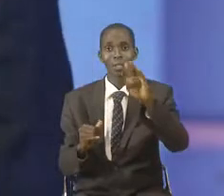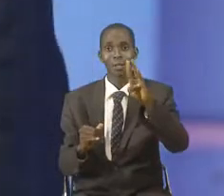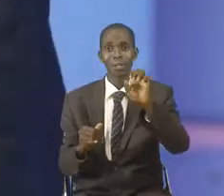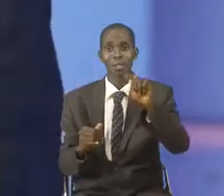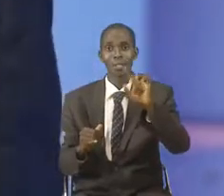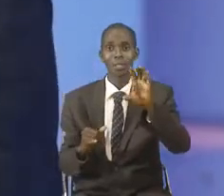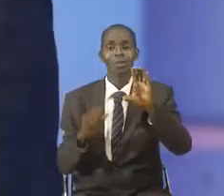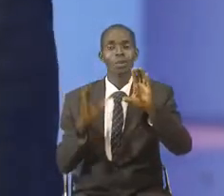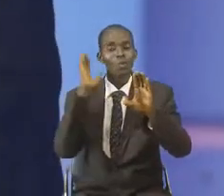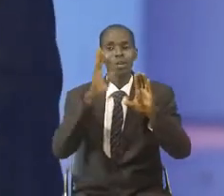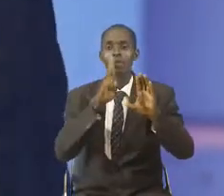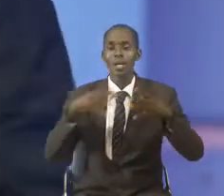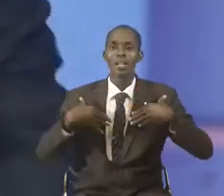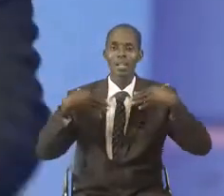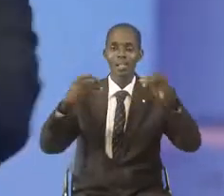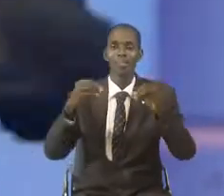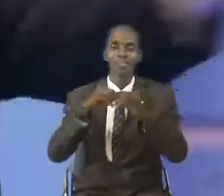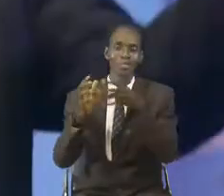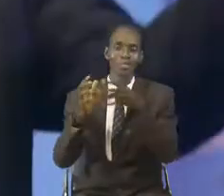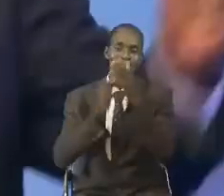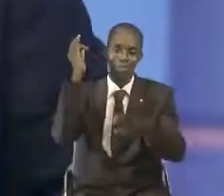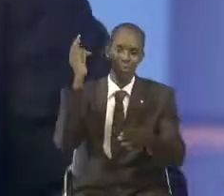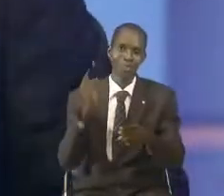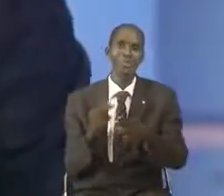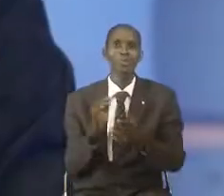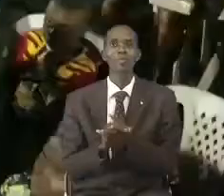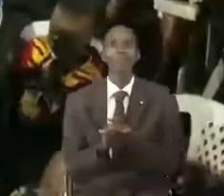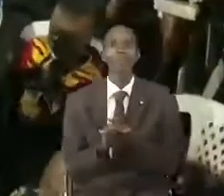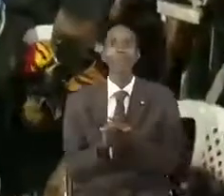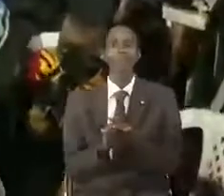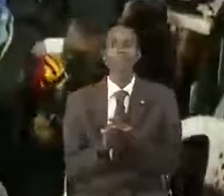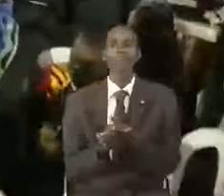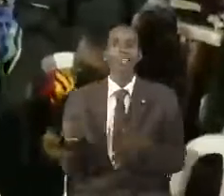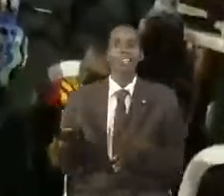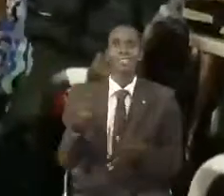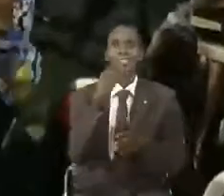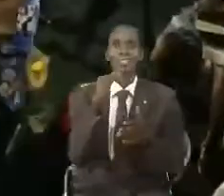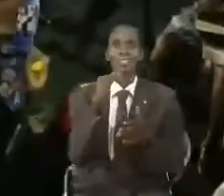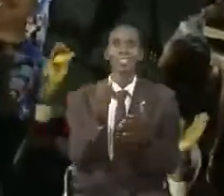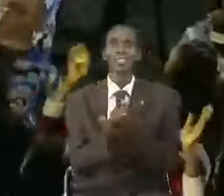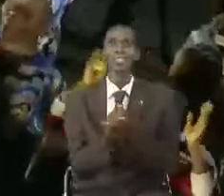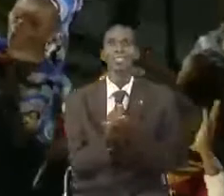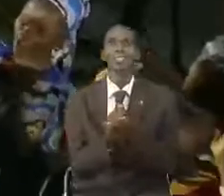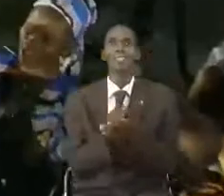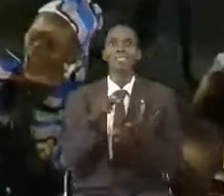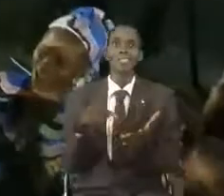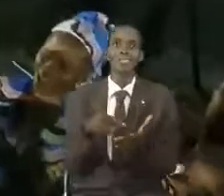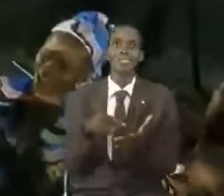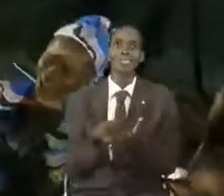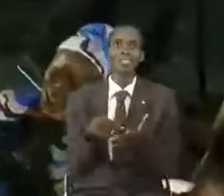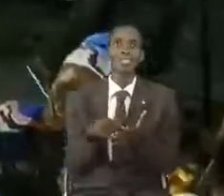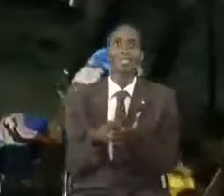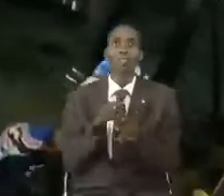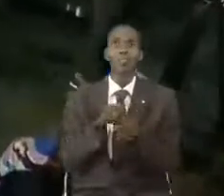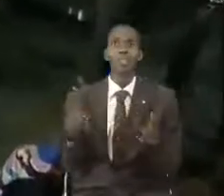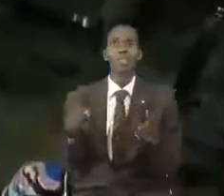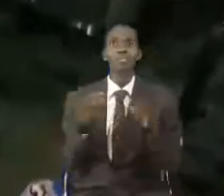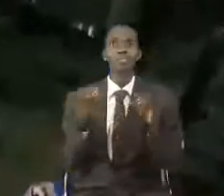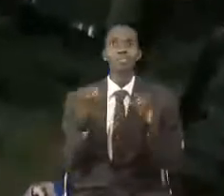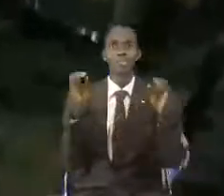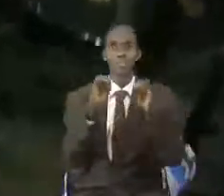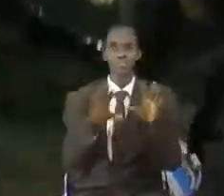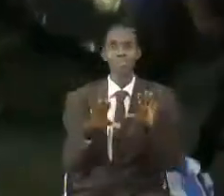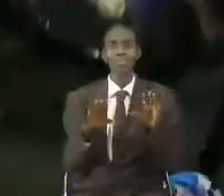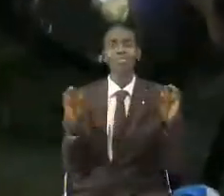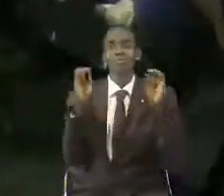go yet. That diabetes will be healed in Jesus' name. They say this